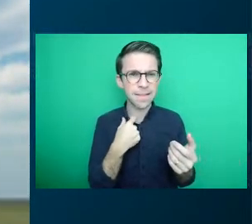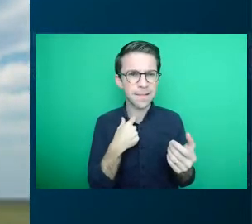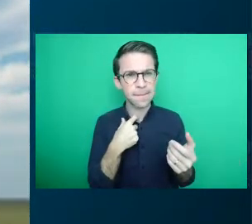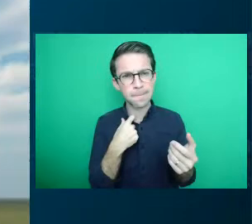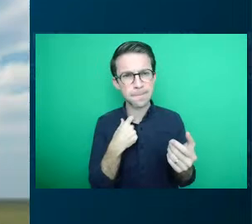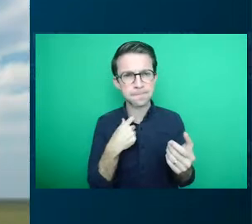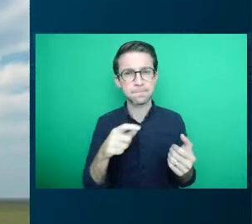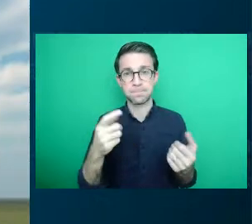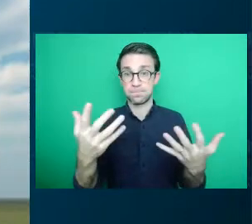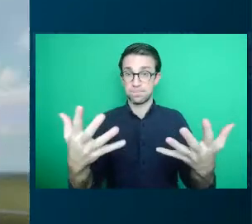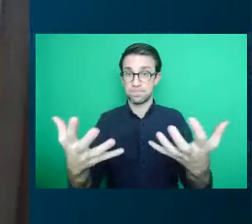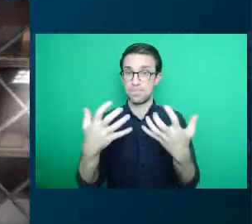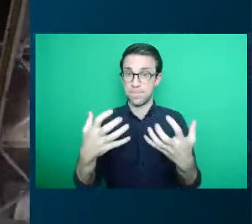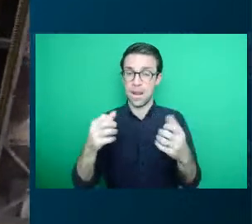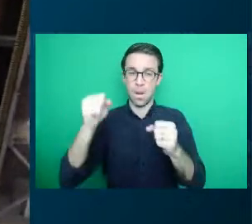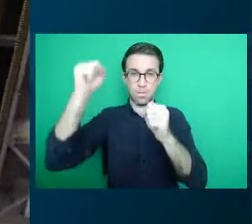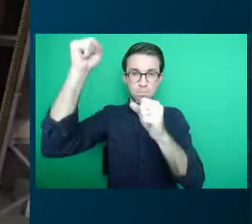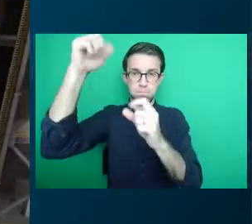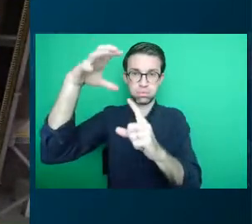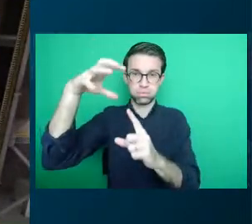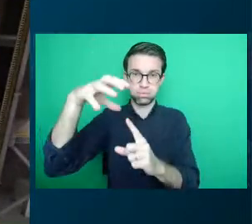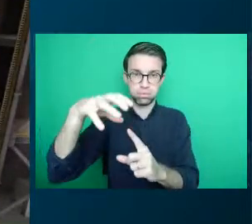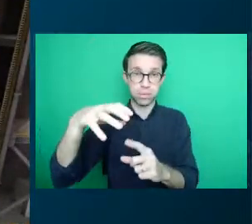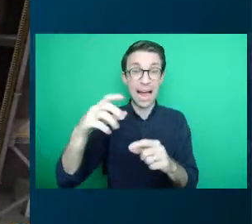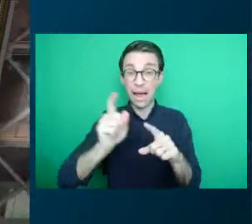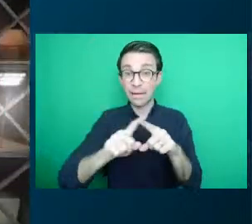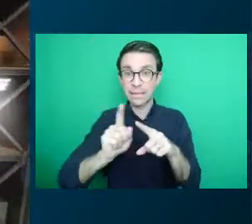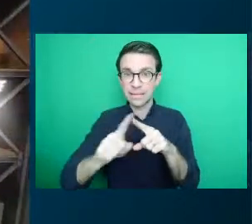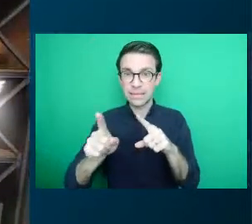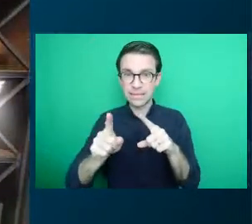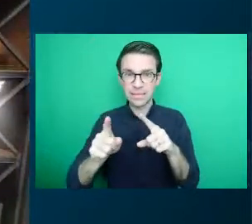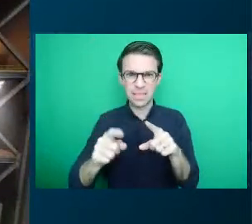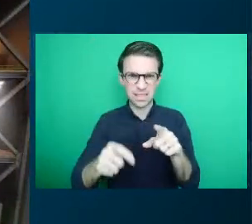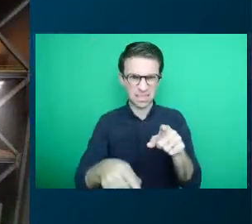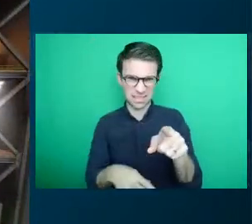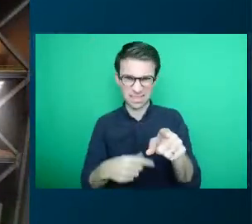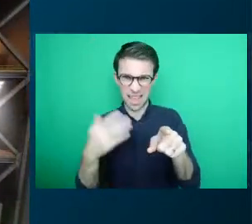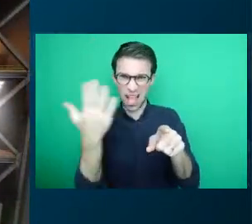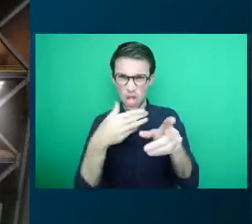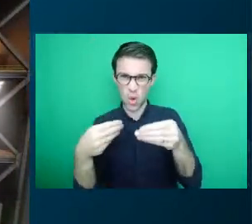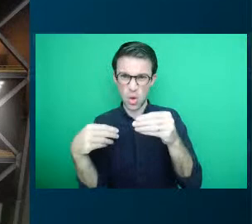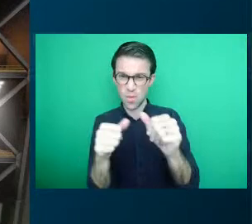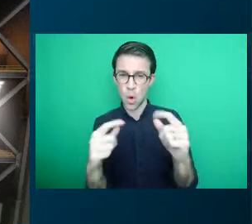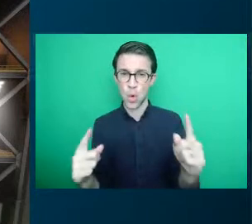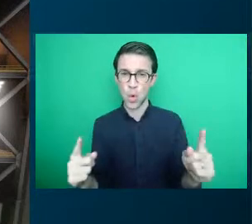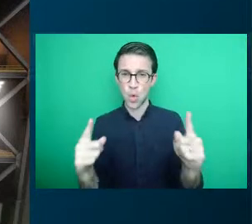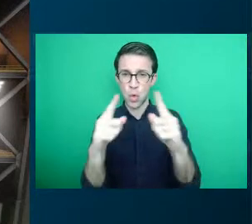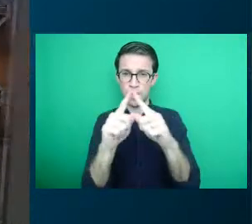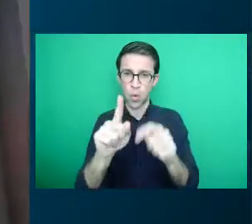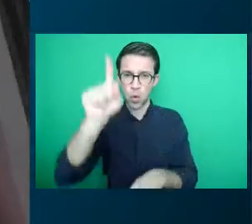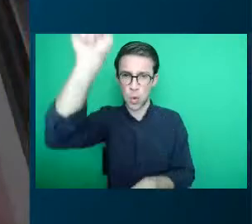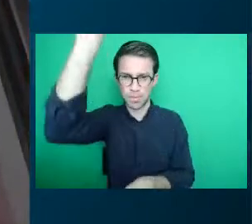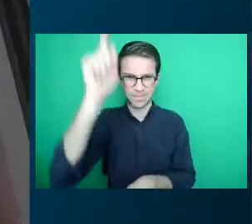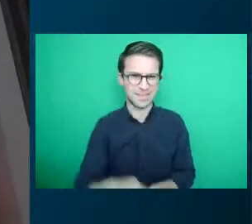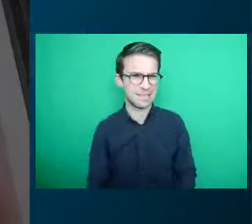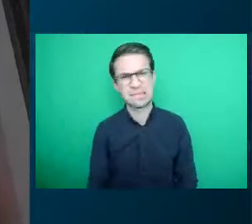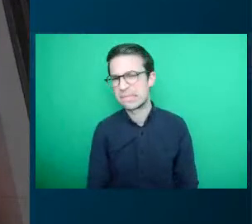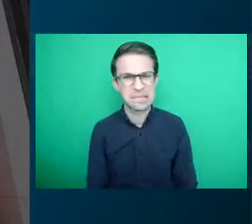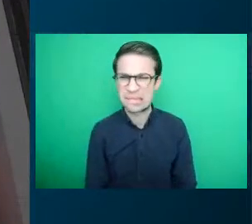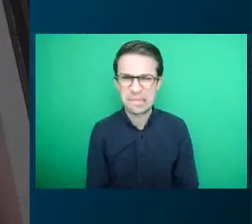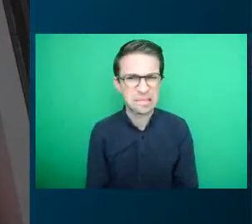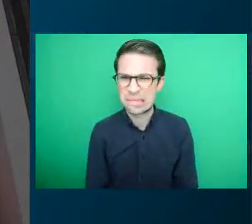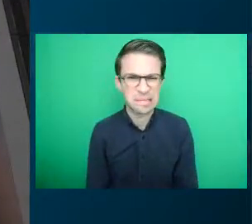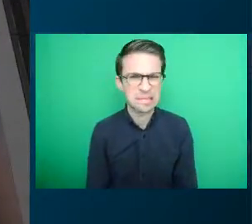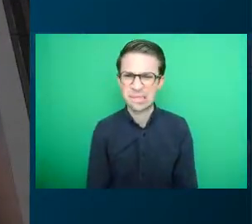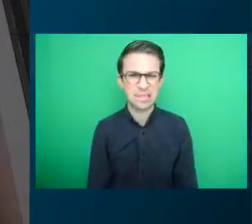a parachute. There's even different sides of parachutes. Does that look very aerodynamic? That doesn't look like it would go through the air very easily. It's not nice